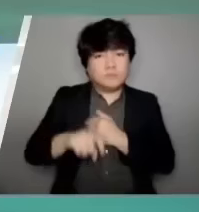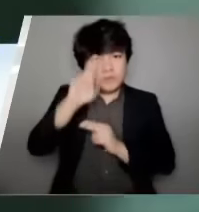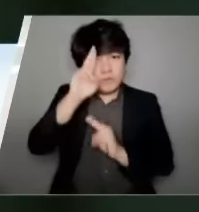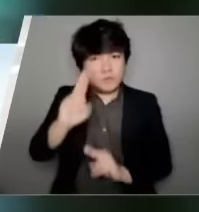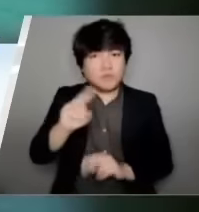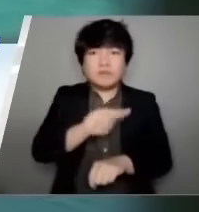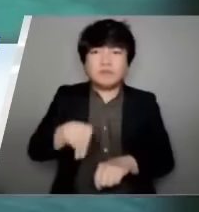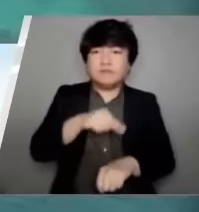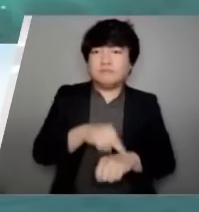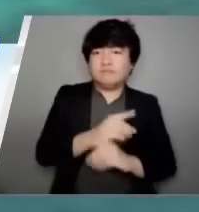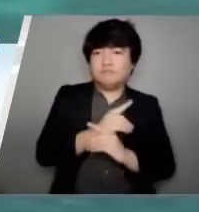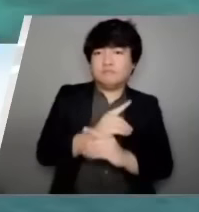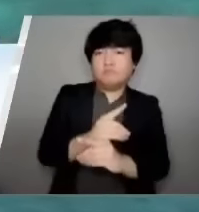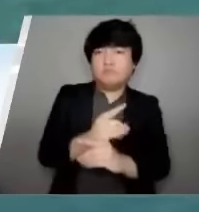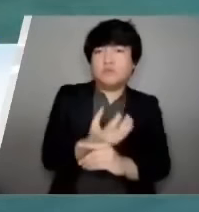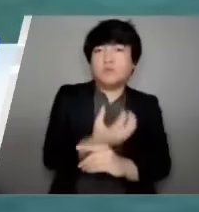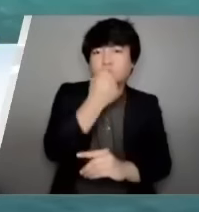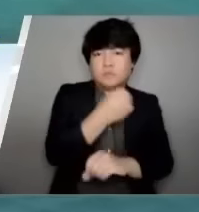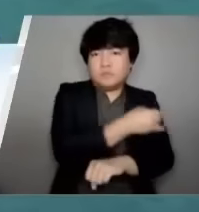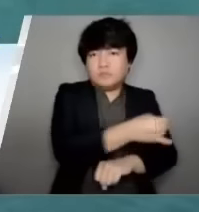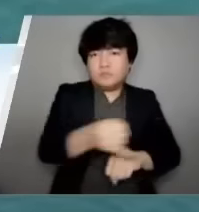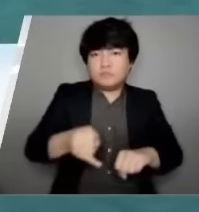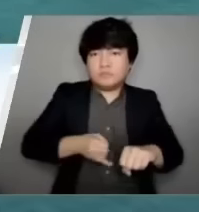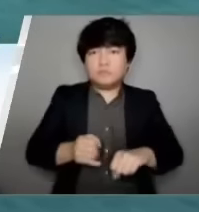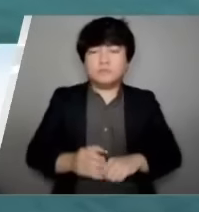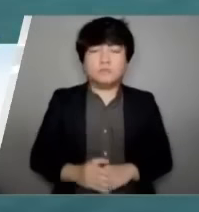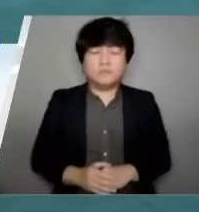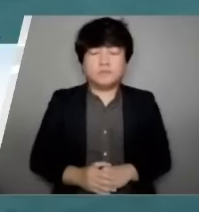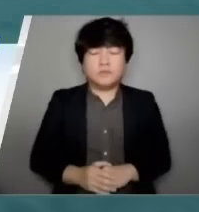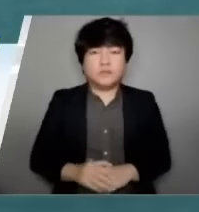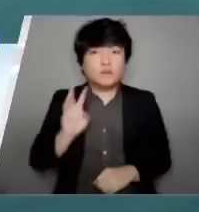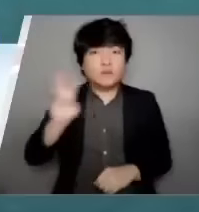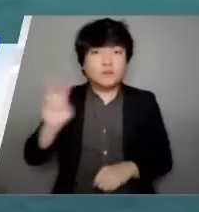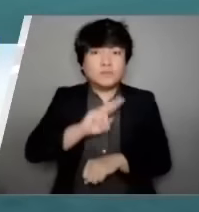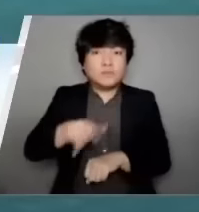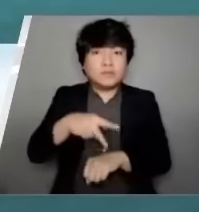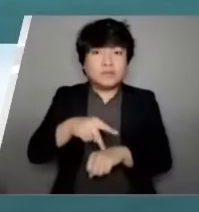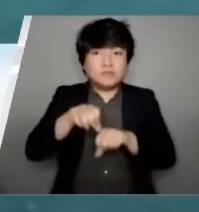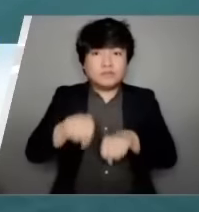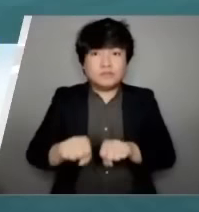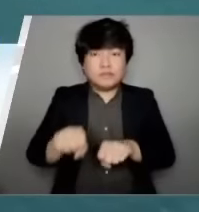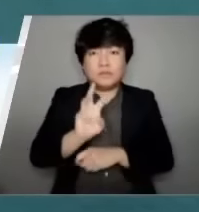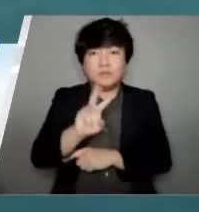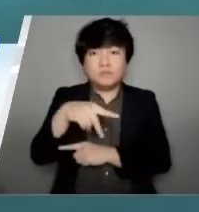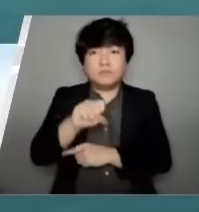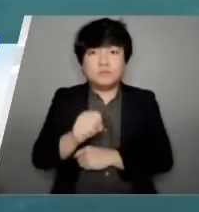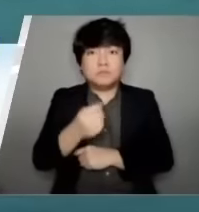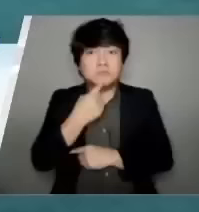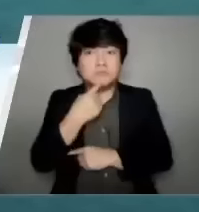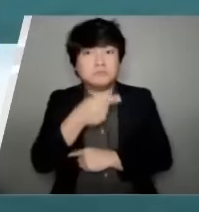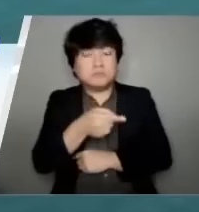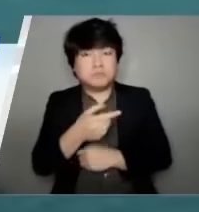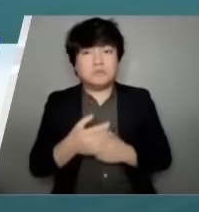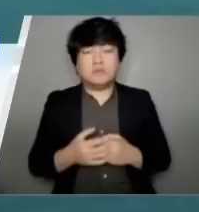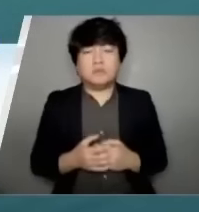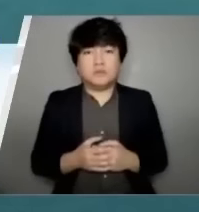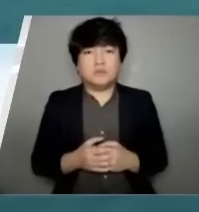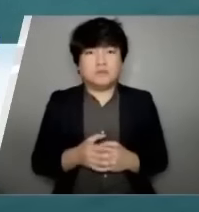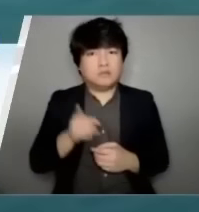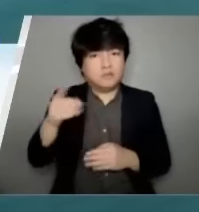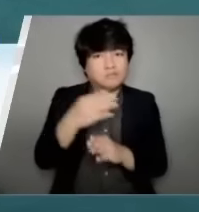territory. Ang National Task Force on the West Philippine Sea naman, sinabing walang katotohanan at panglilihis lang ang sinasabing findings